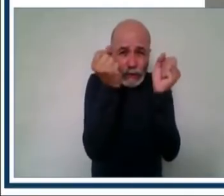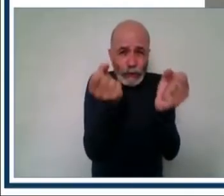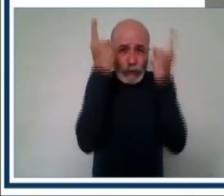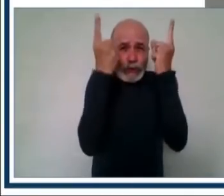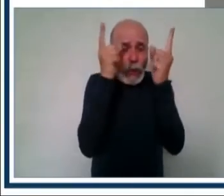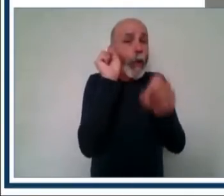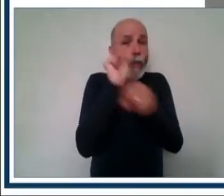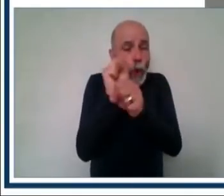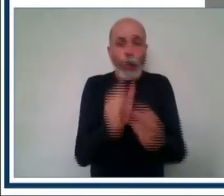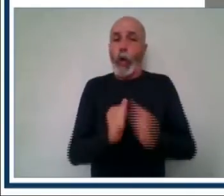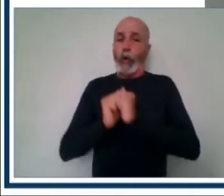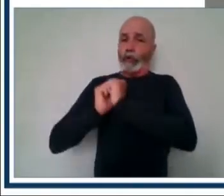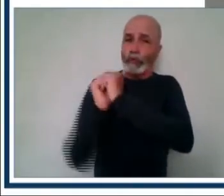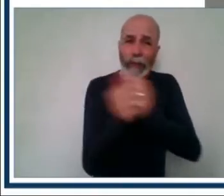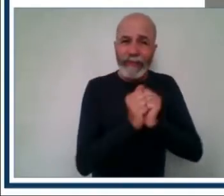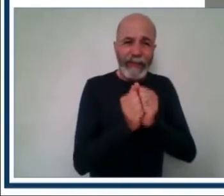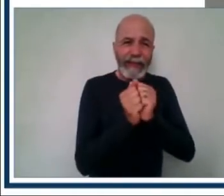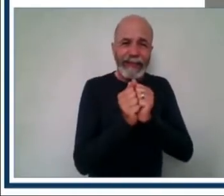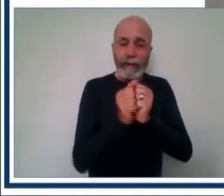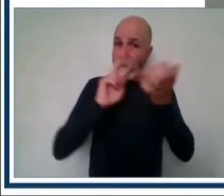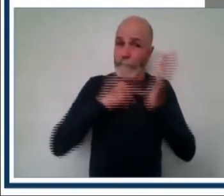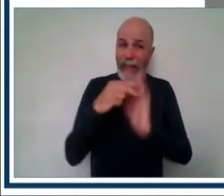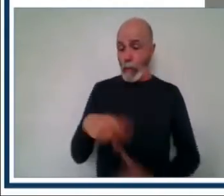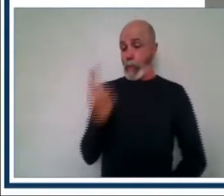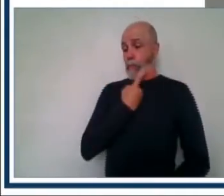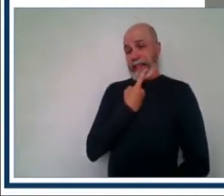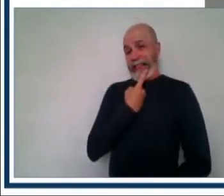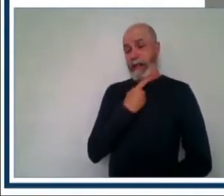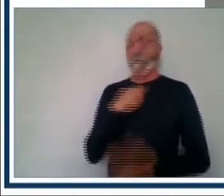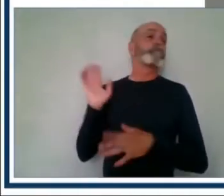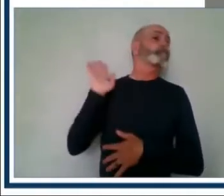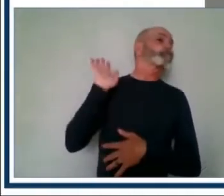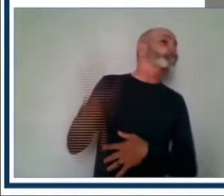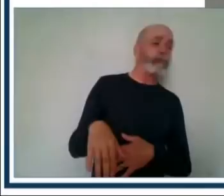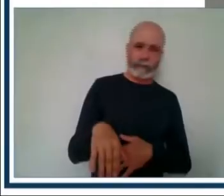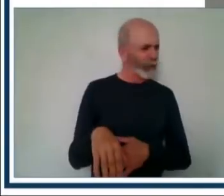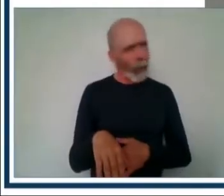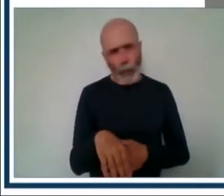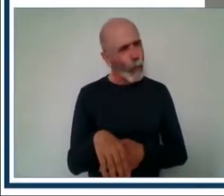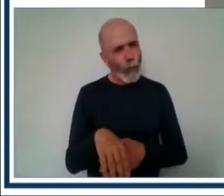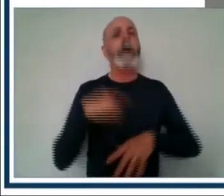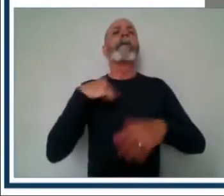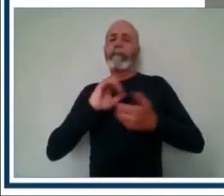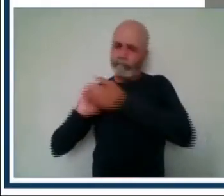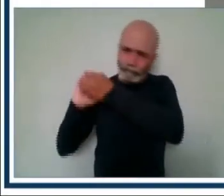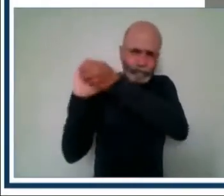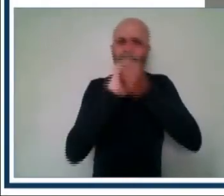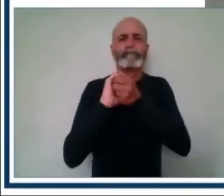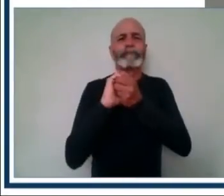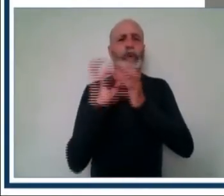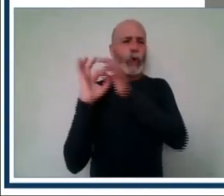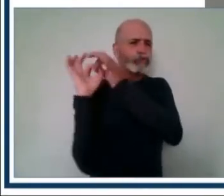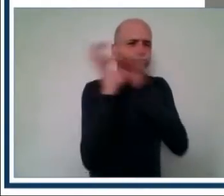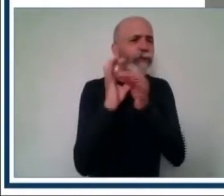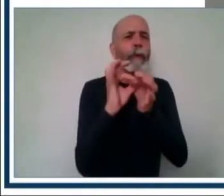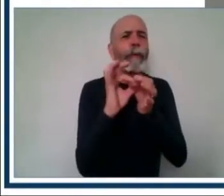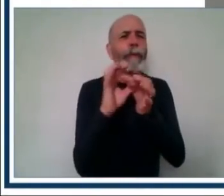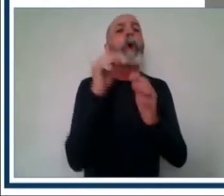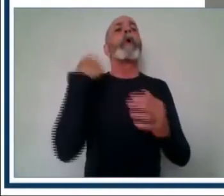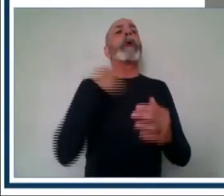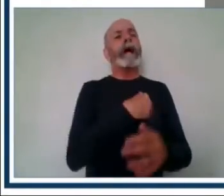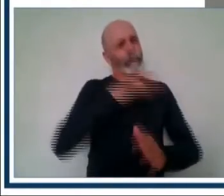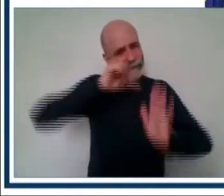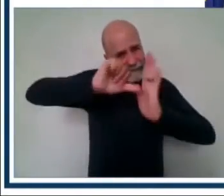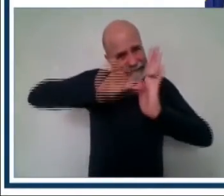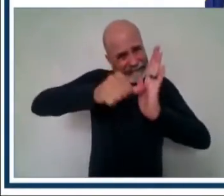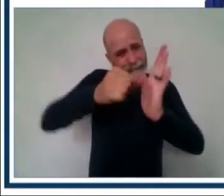can be relaxed." It's a collective effort, and we felt we needed to reinforce that message. Keith, do you have a